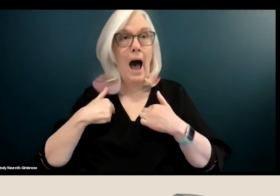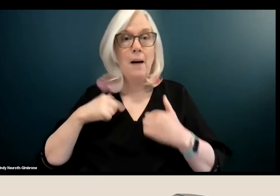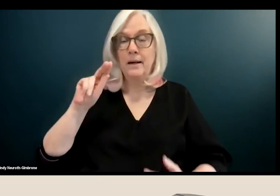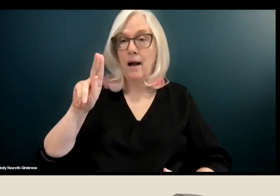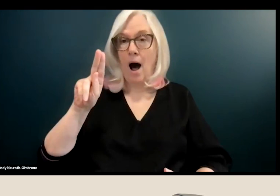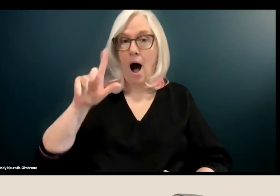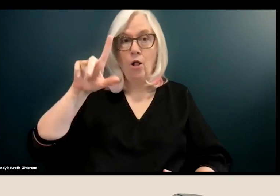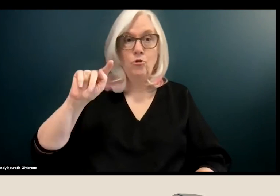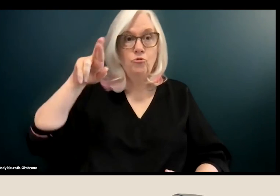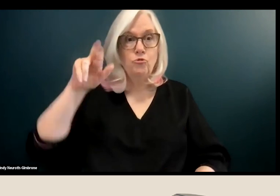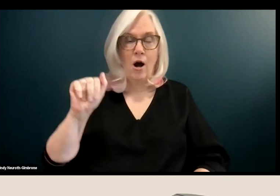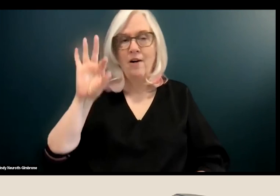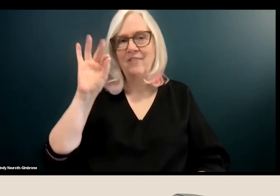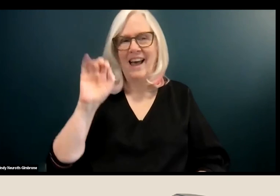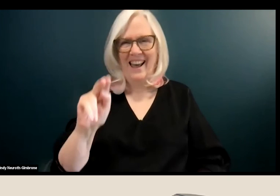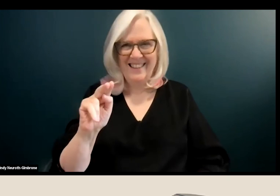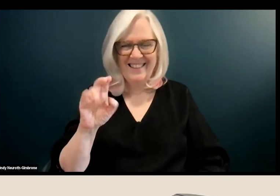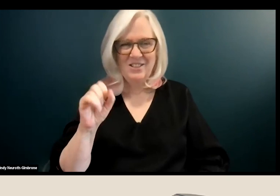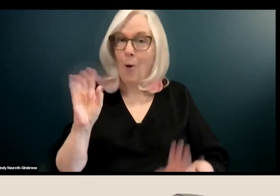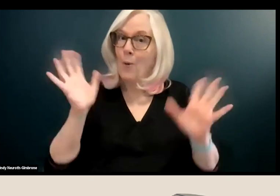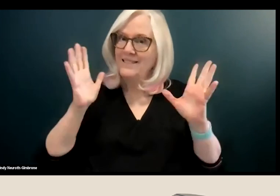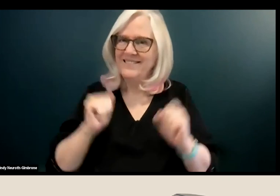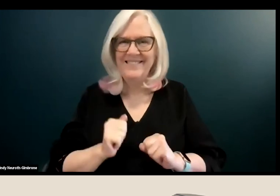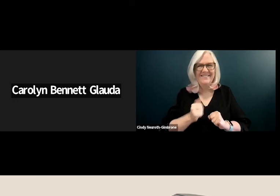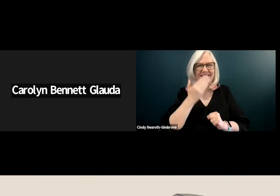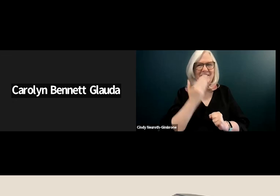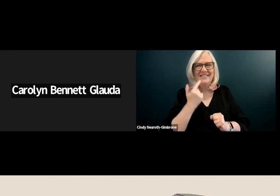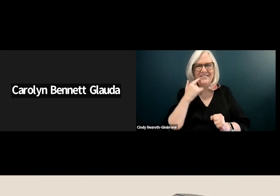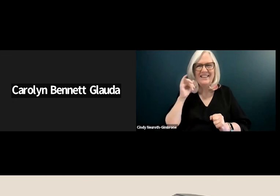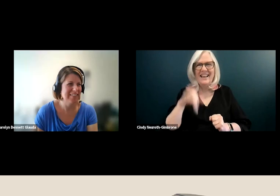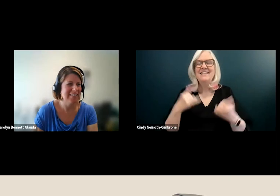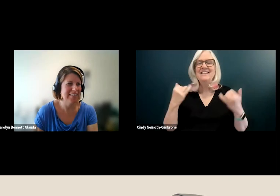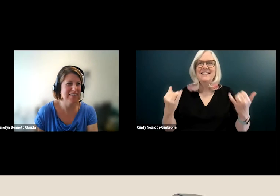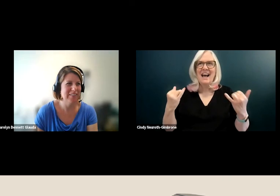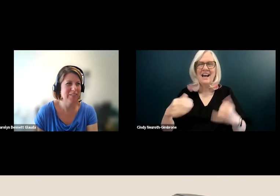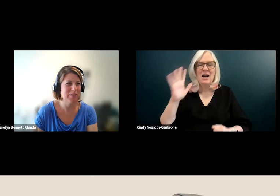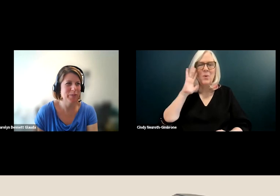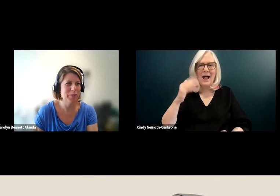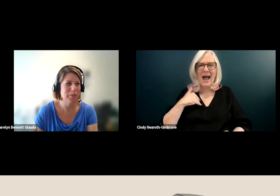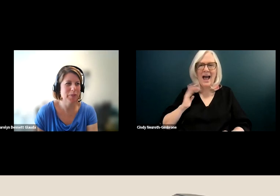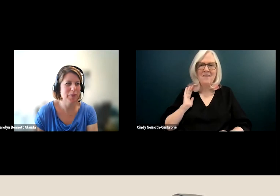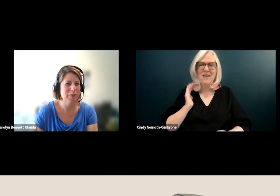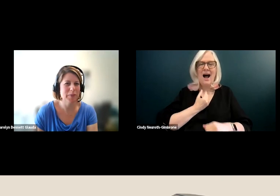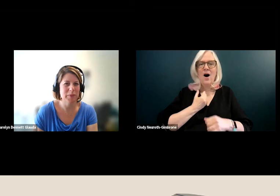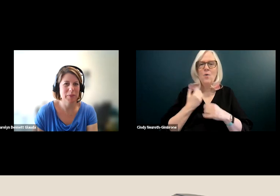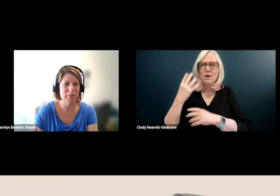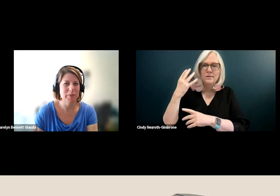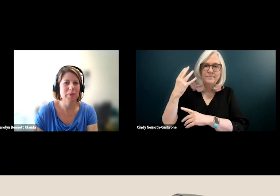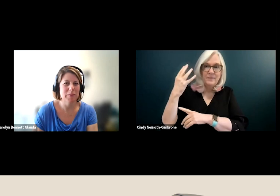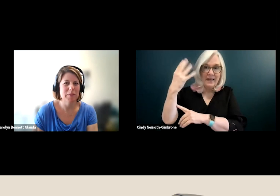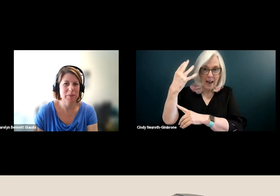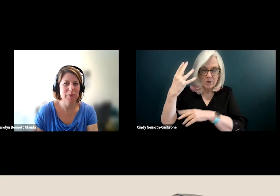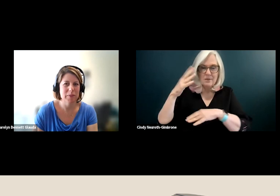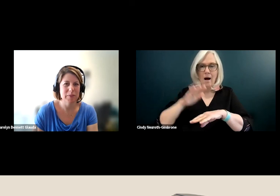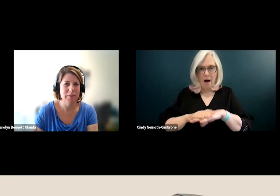I'm kind of fanning out over here. At this point, we're going to put our cameras on, and then we're going to answer any questions